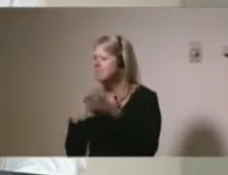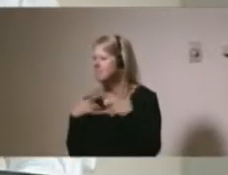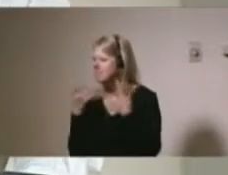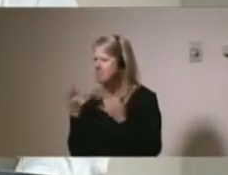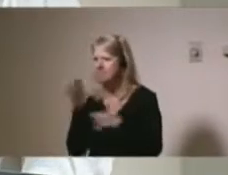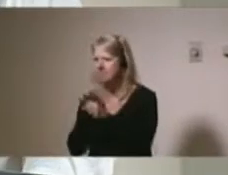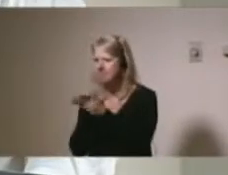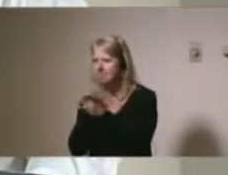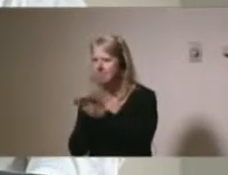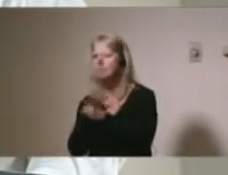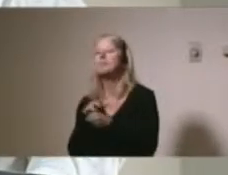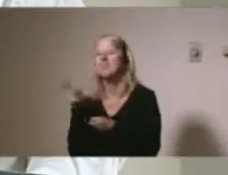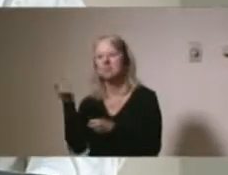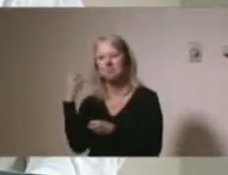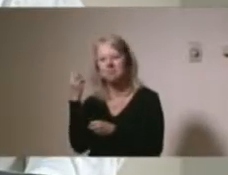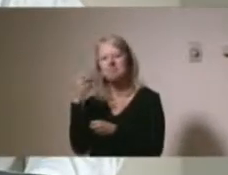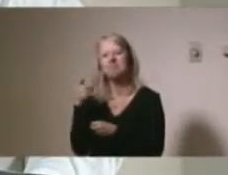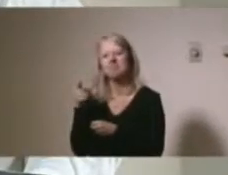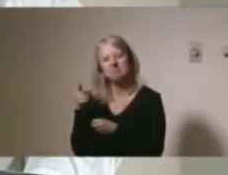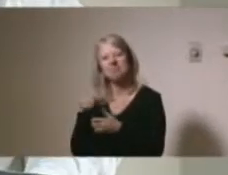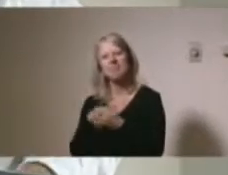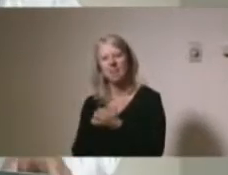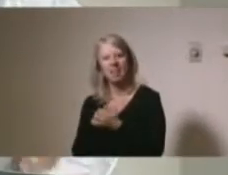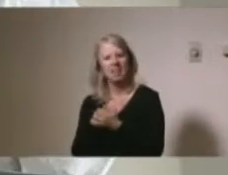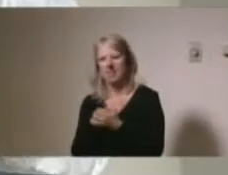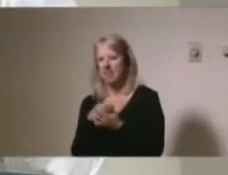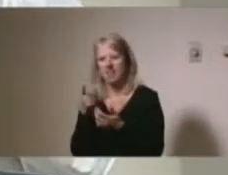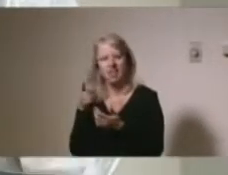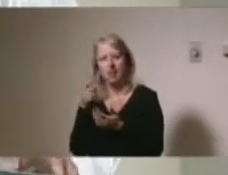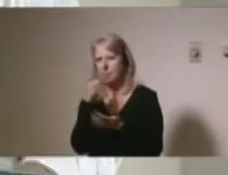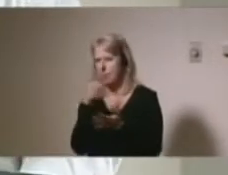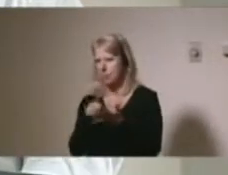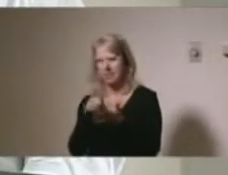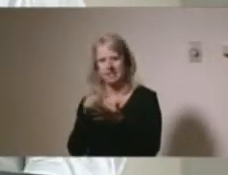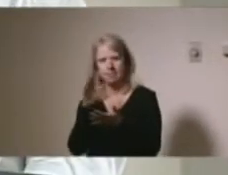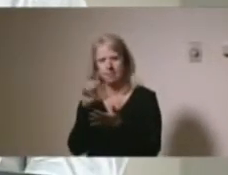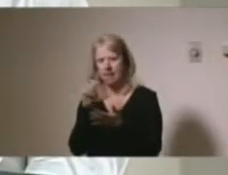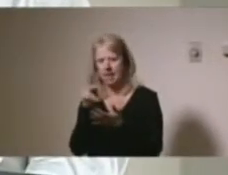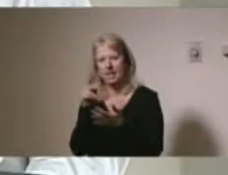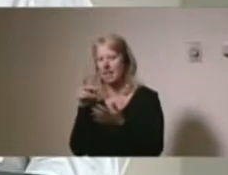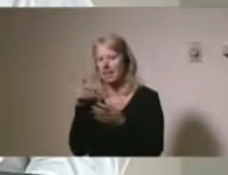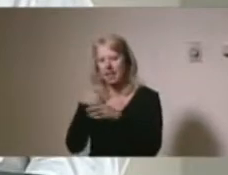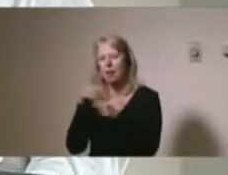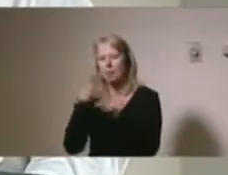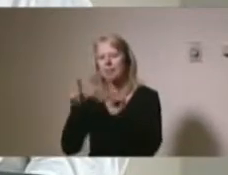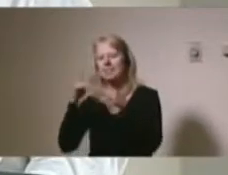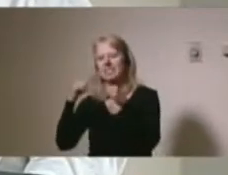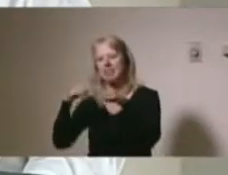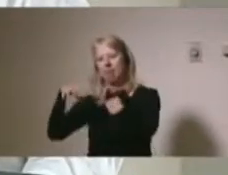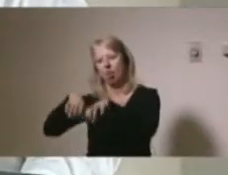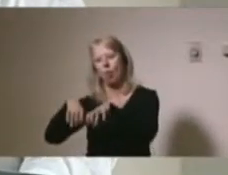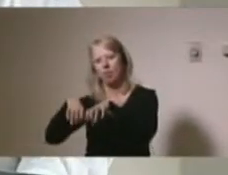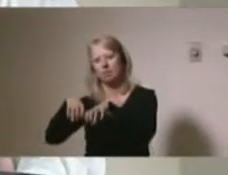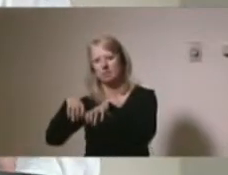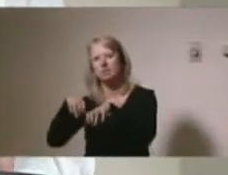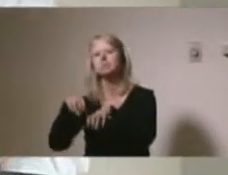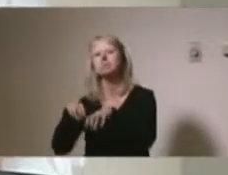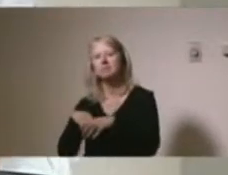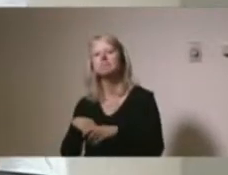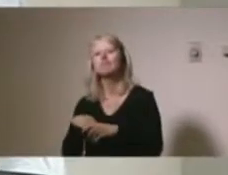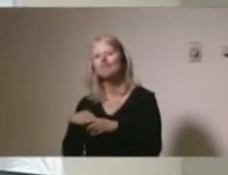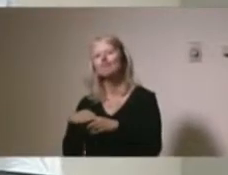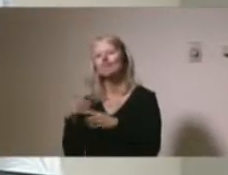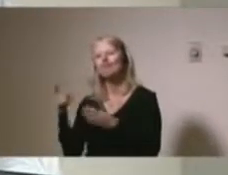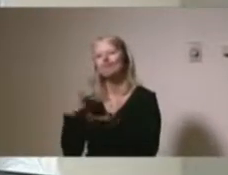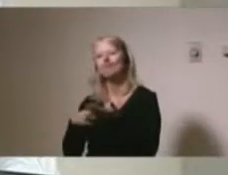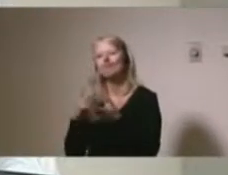And you know, she said that they didn't have the postal banking, but they were side by side. And she talked a little